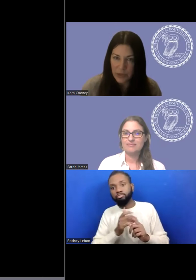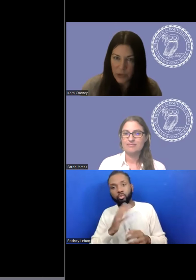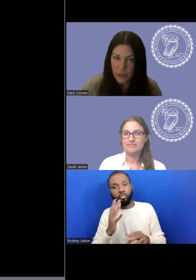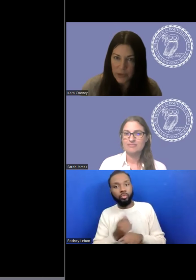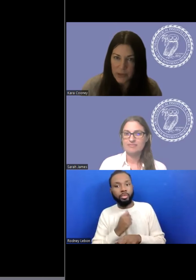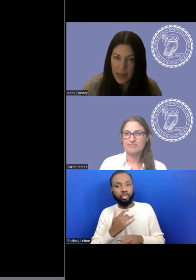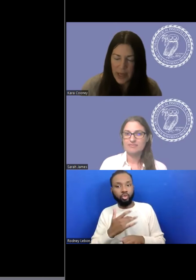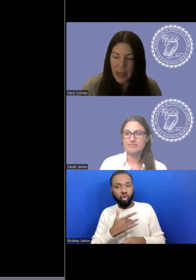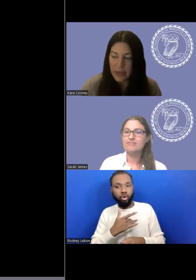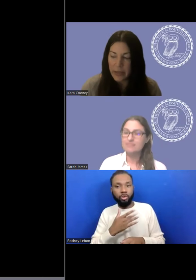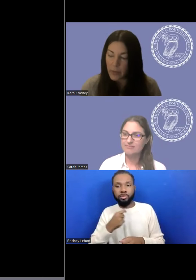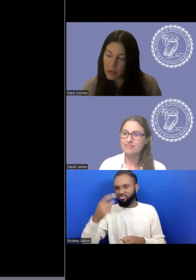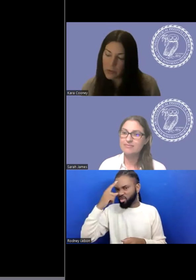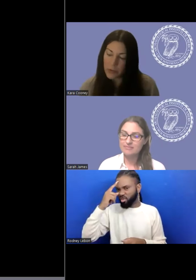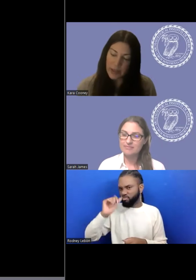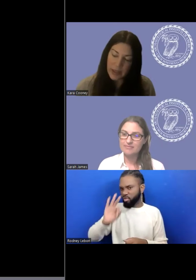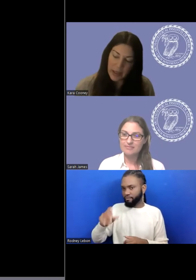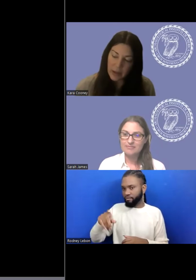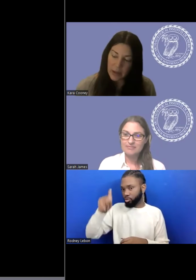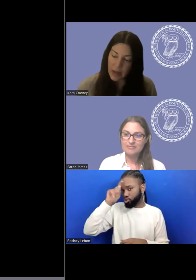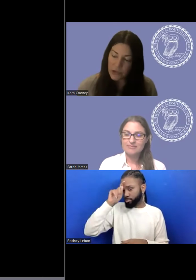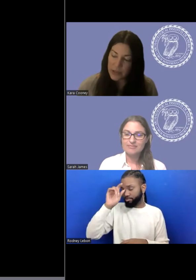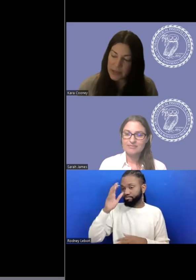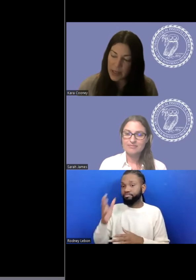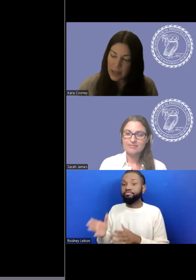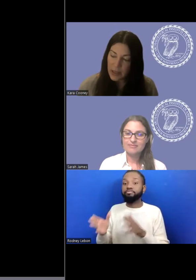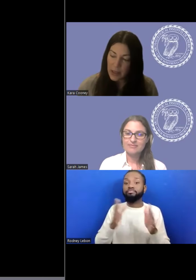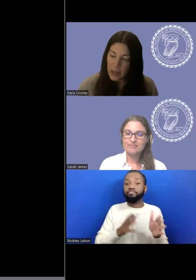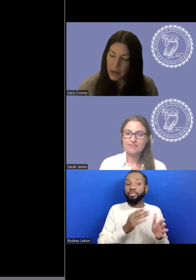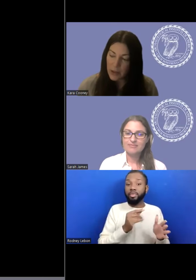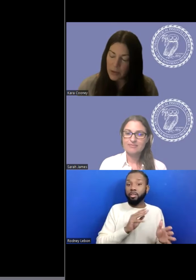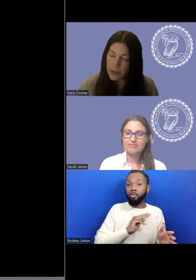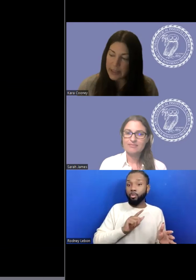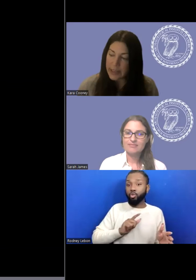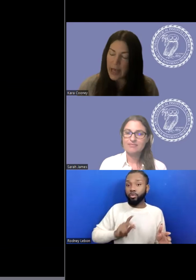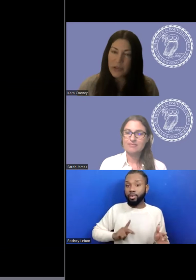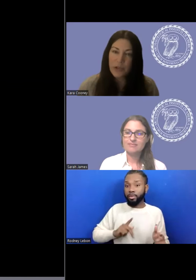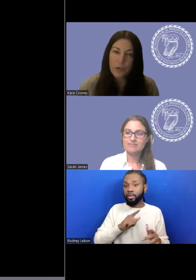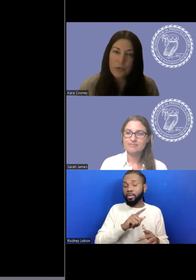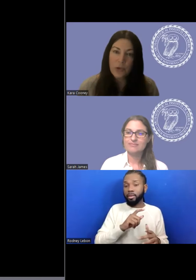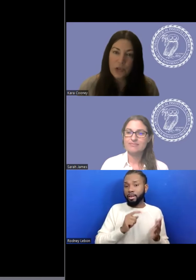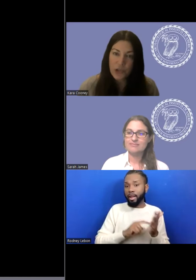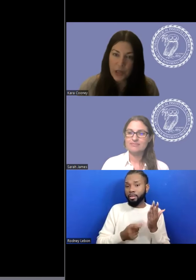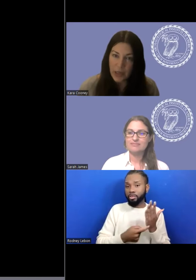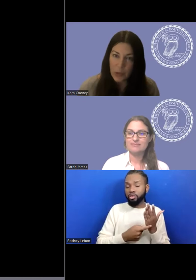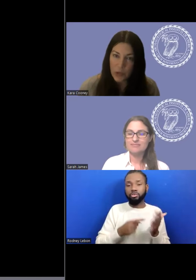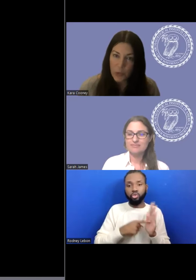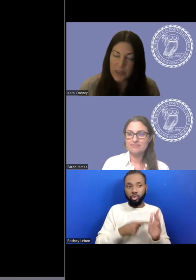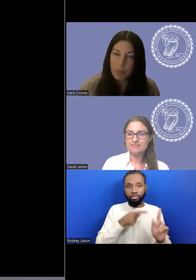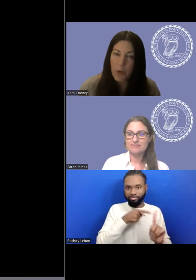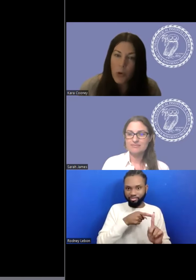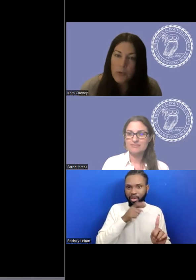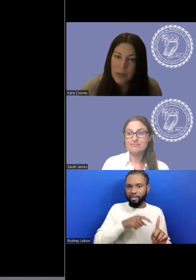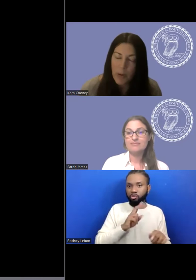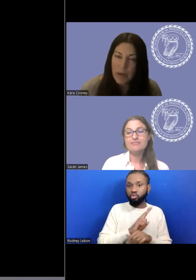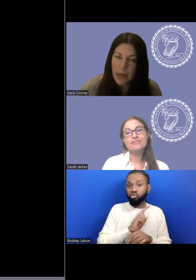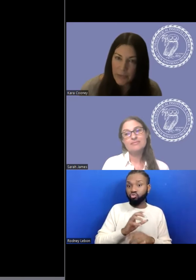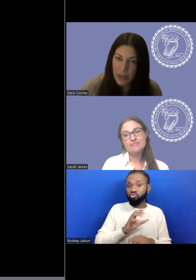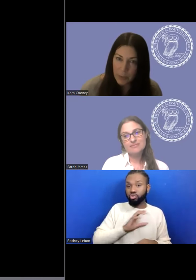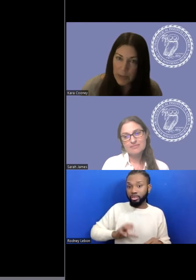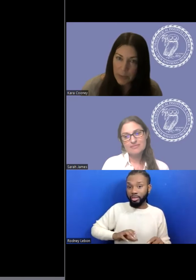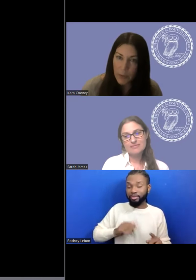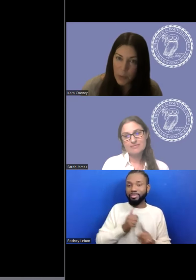the Egyptians. And the Martin Luther King analogy is that he had to use Christianity, which was imposed upon